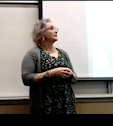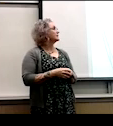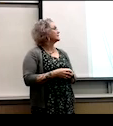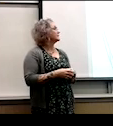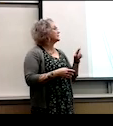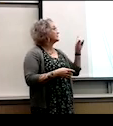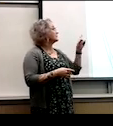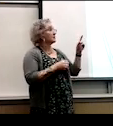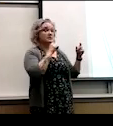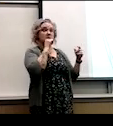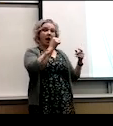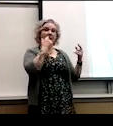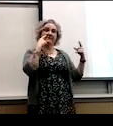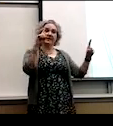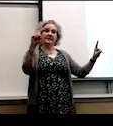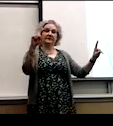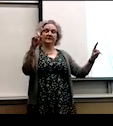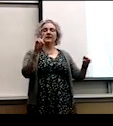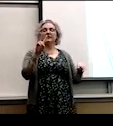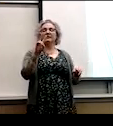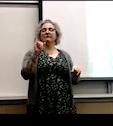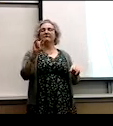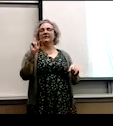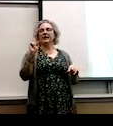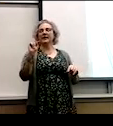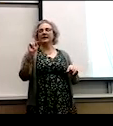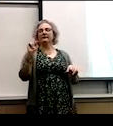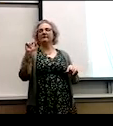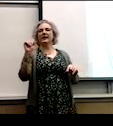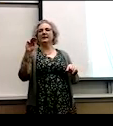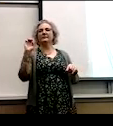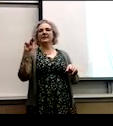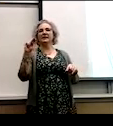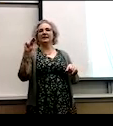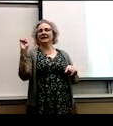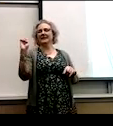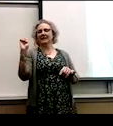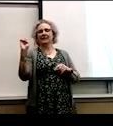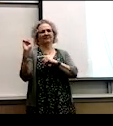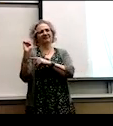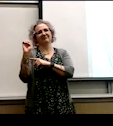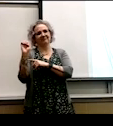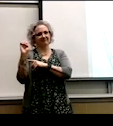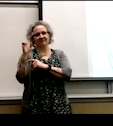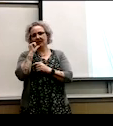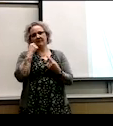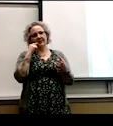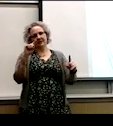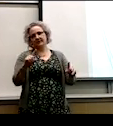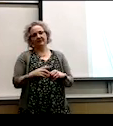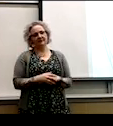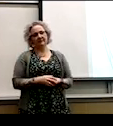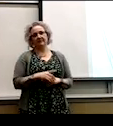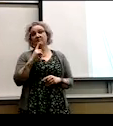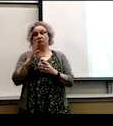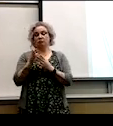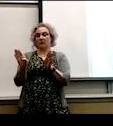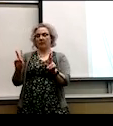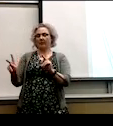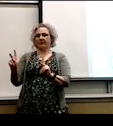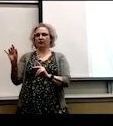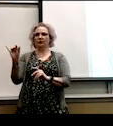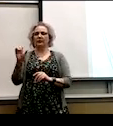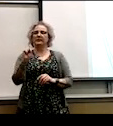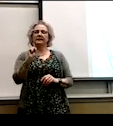with Down syndrome, as well as vitamin E has not worked in people without Down syndrome developing Alzheimer's disease? So that's a no. The statin